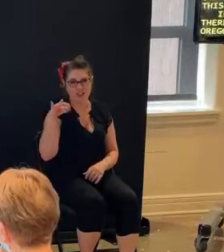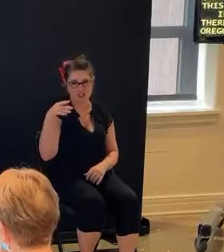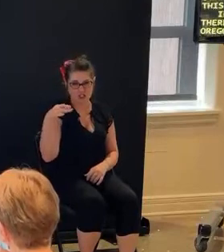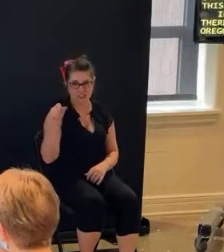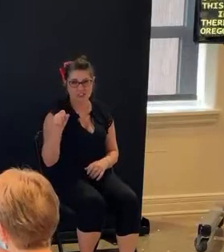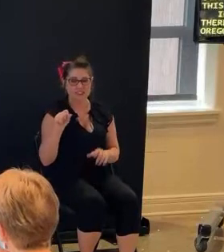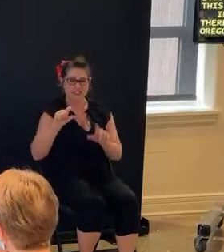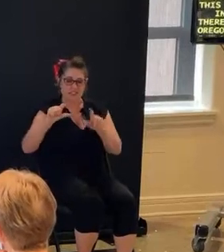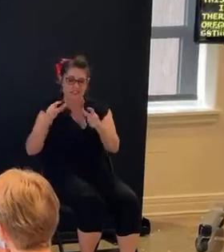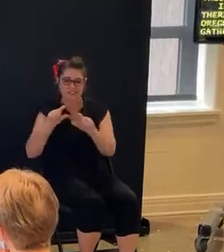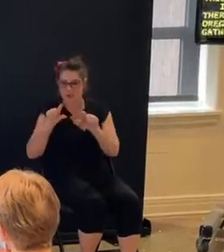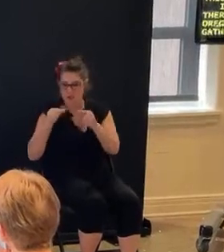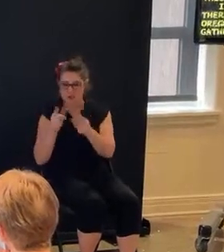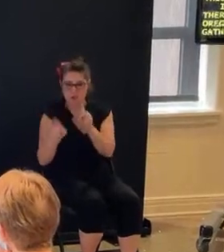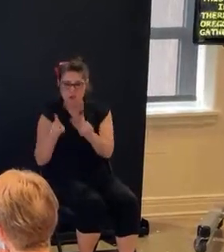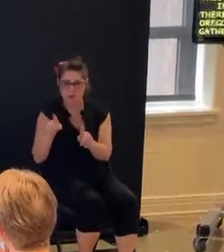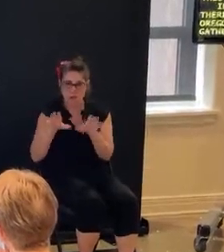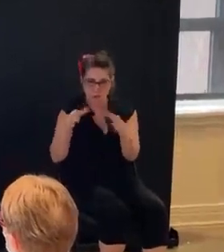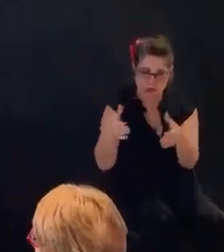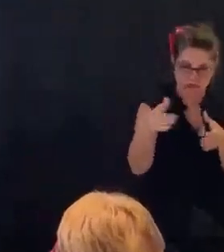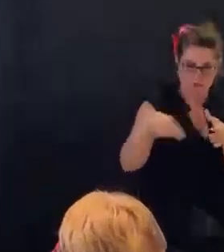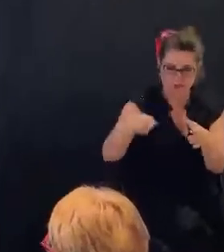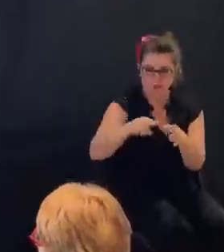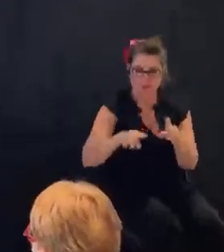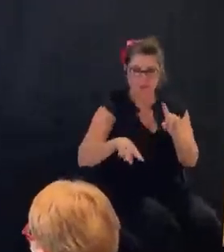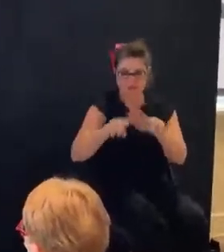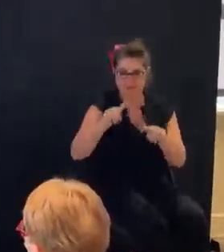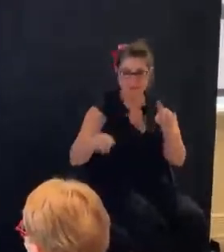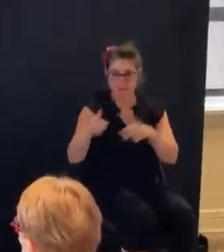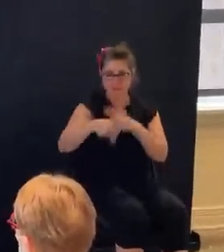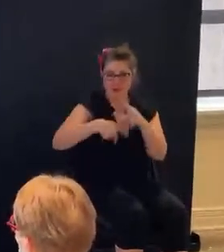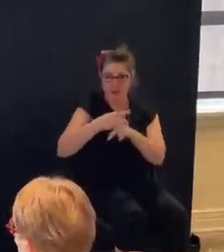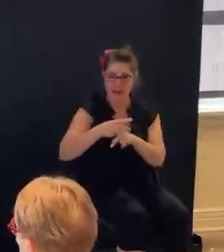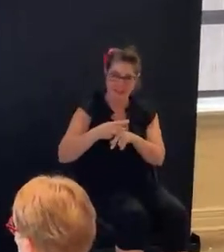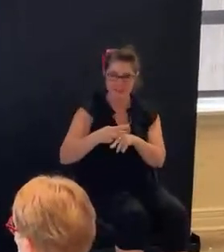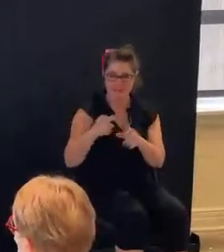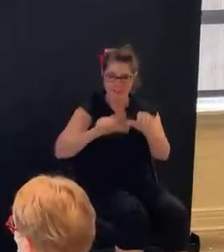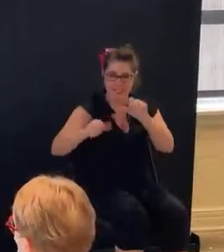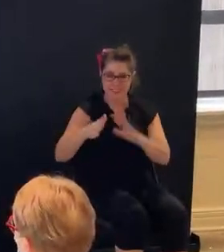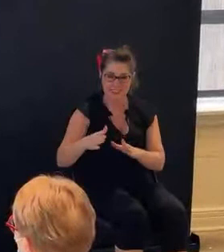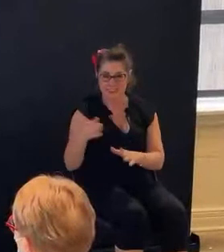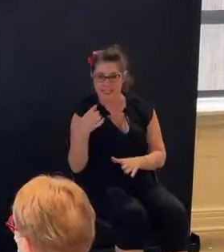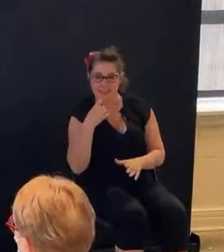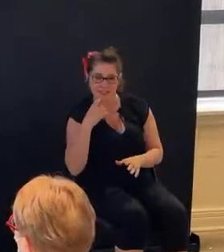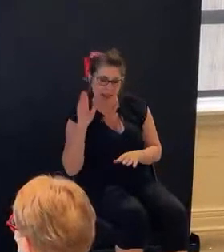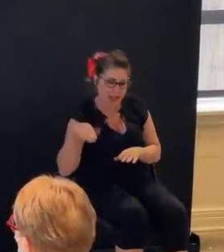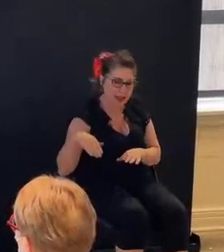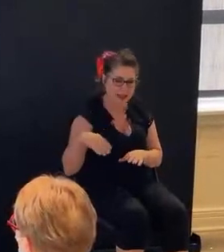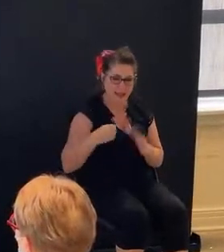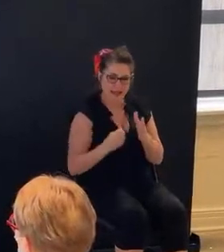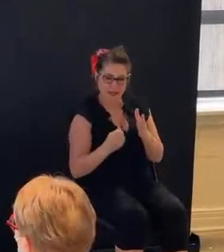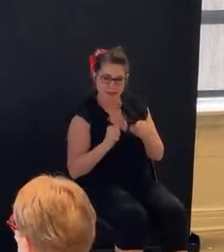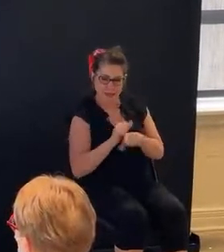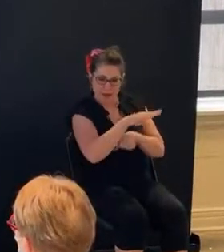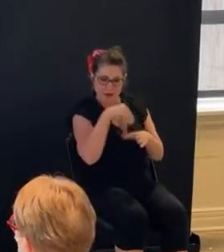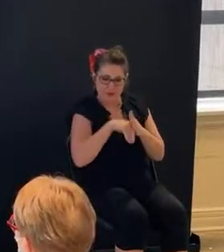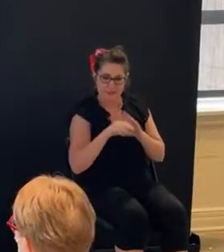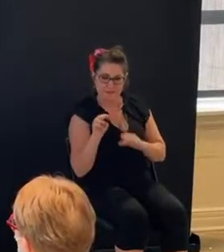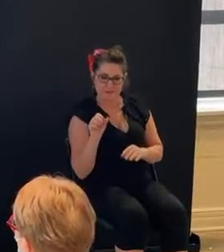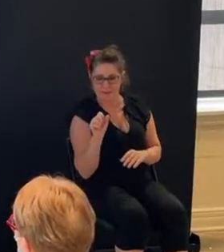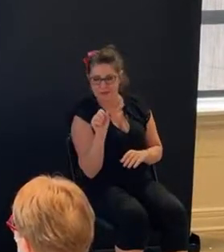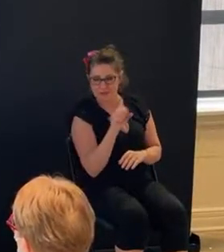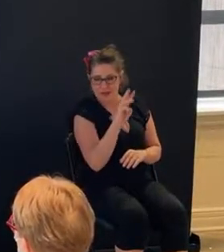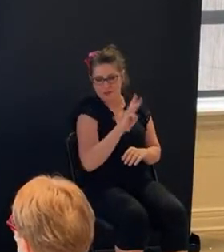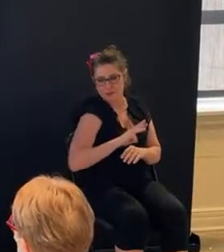his buddies who were also ecologists of different types. And he said, hey, there's this mountain in Southwest Washington that's going to erupt. We should study